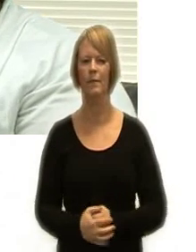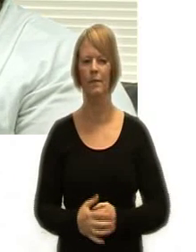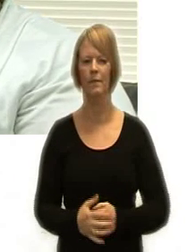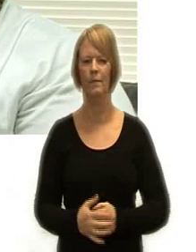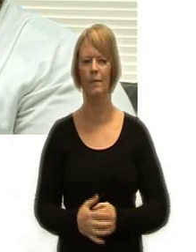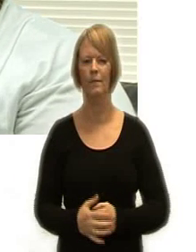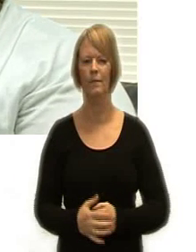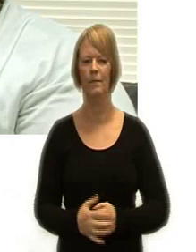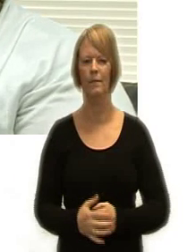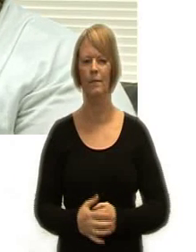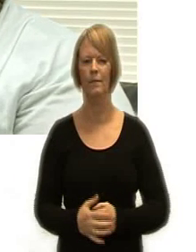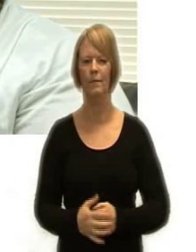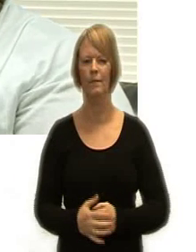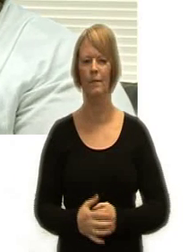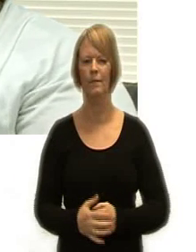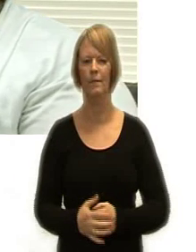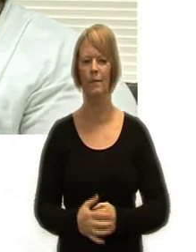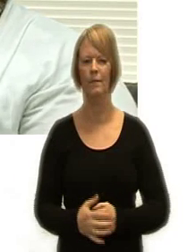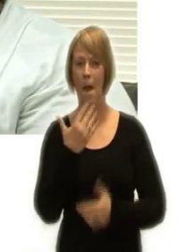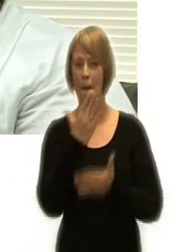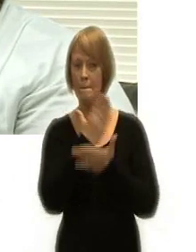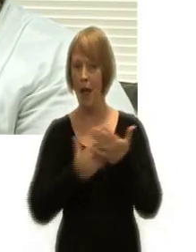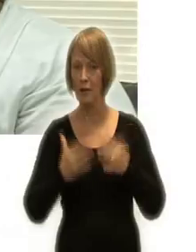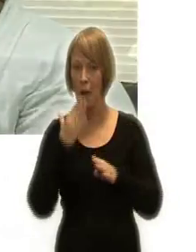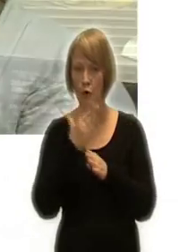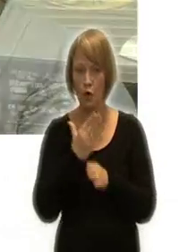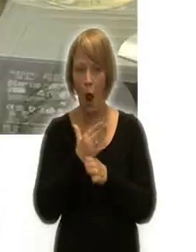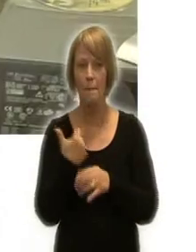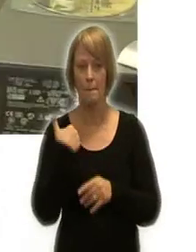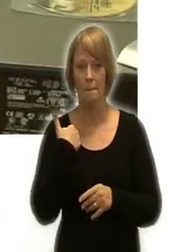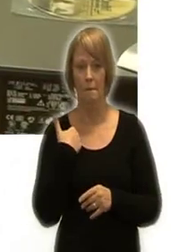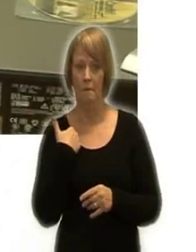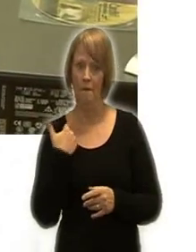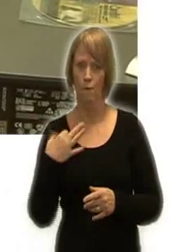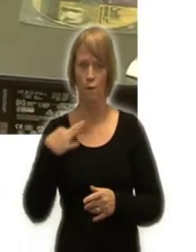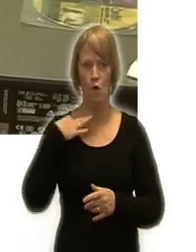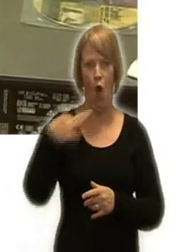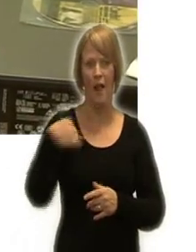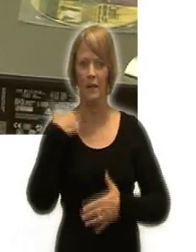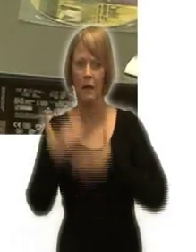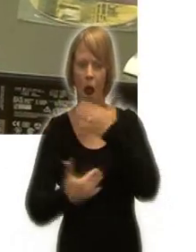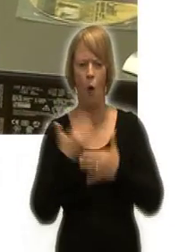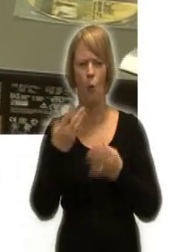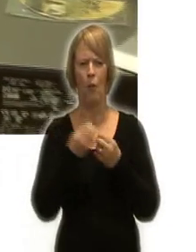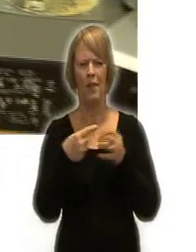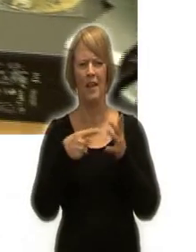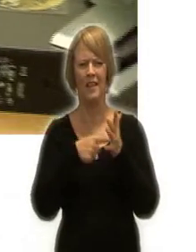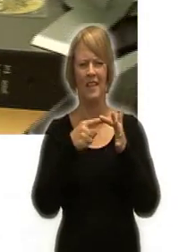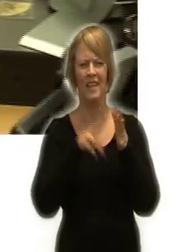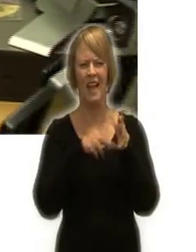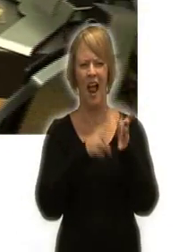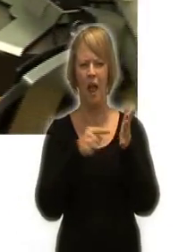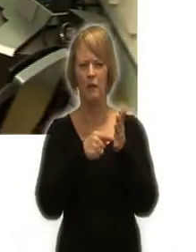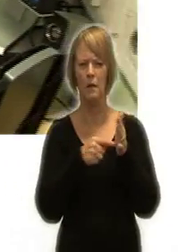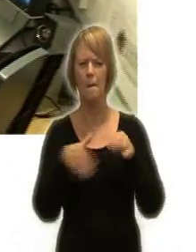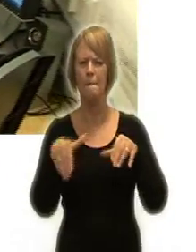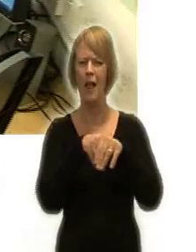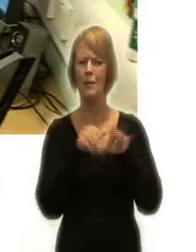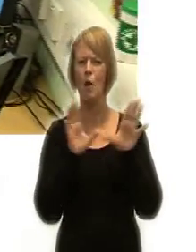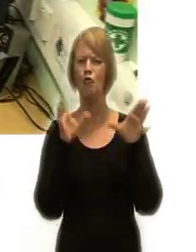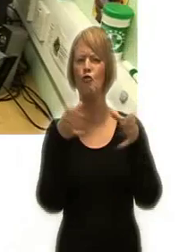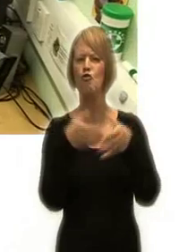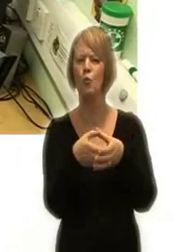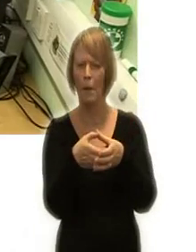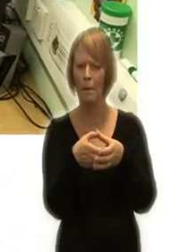and explain it comprehensively so that they understand. With a part-time job and being an active volunteer